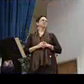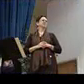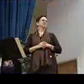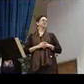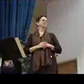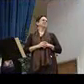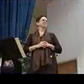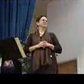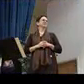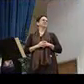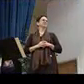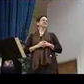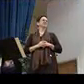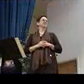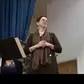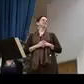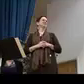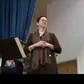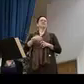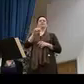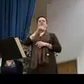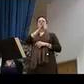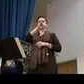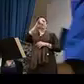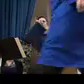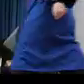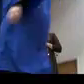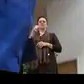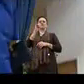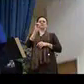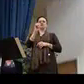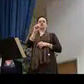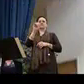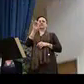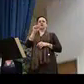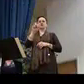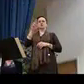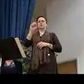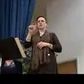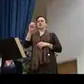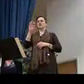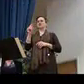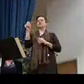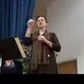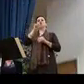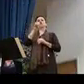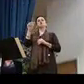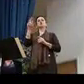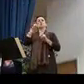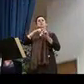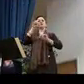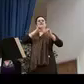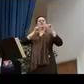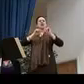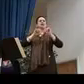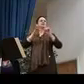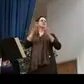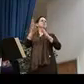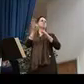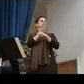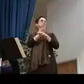Jessica Ray Eaton, Associate of Applied Science, Business Administration Management, honors.